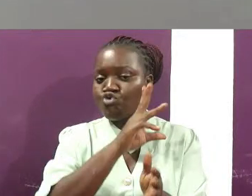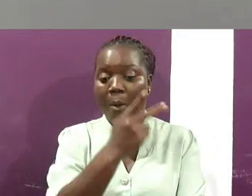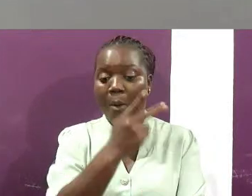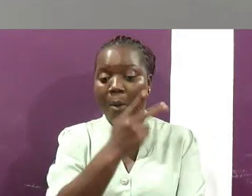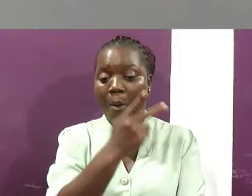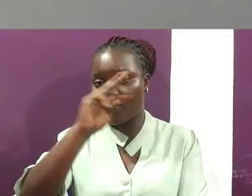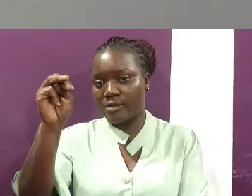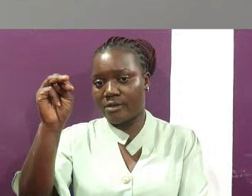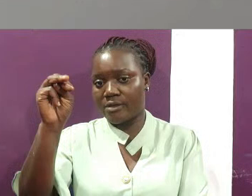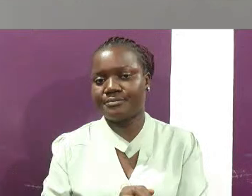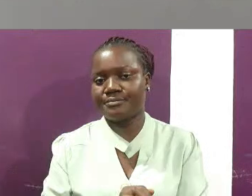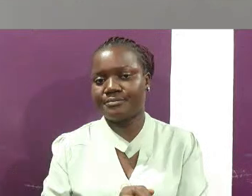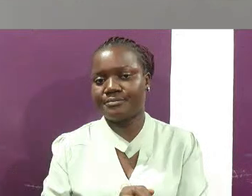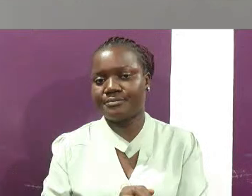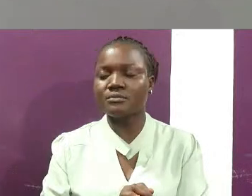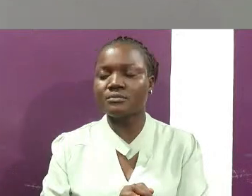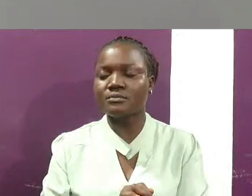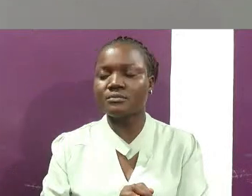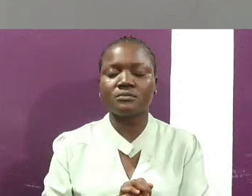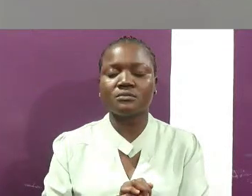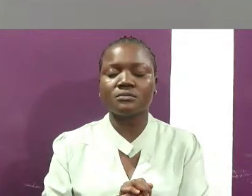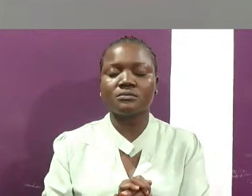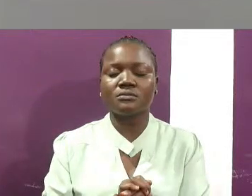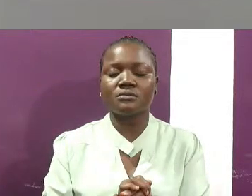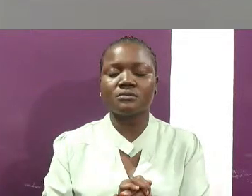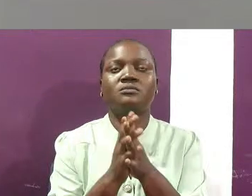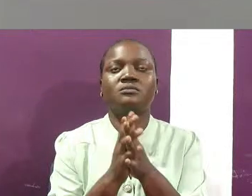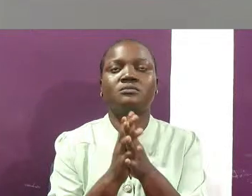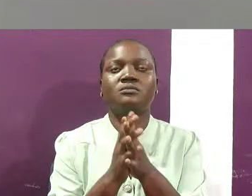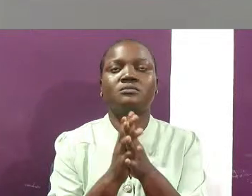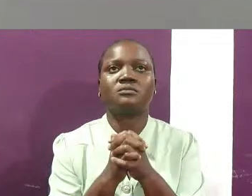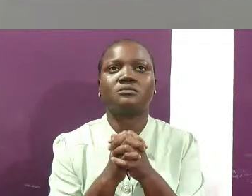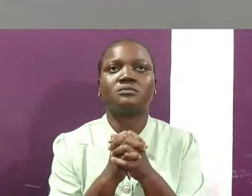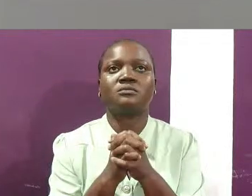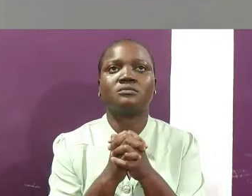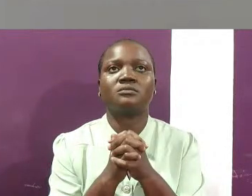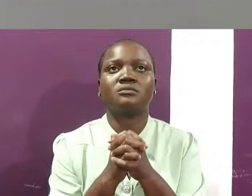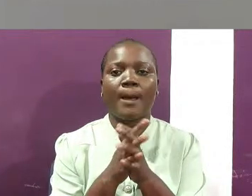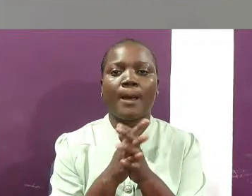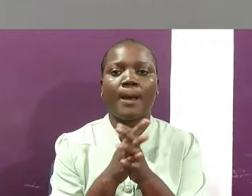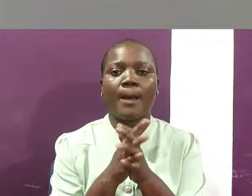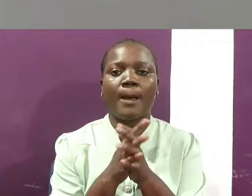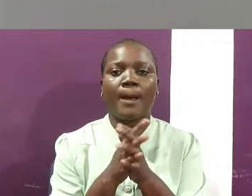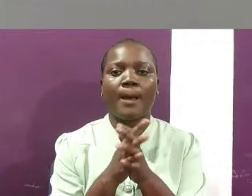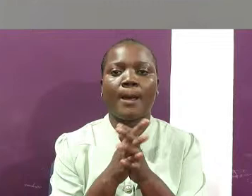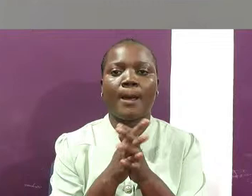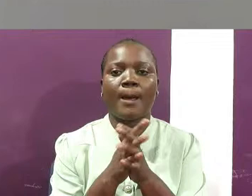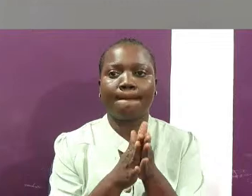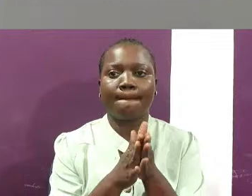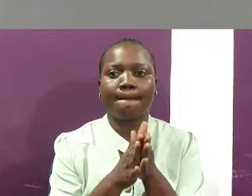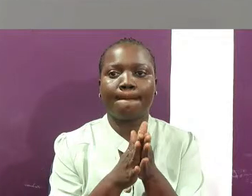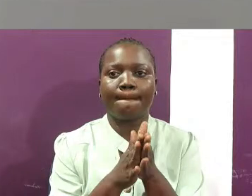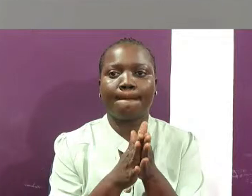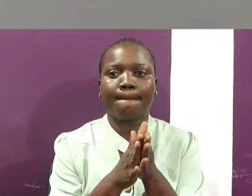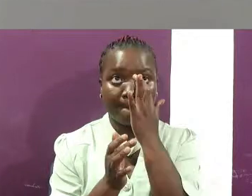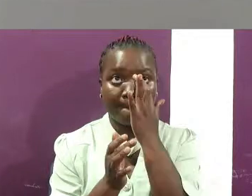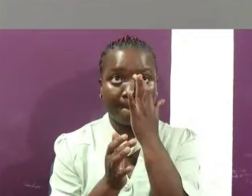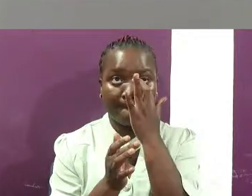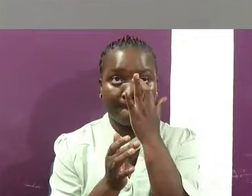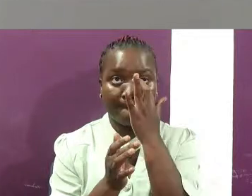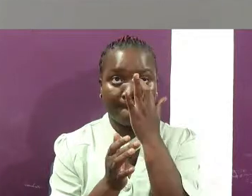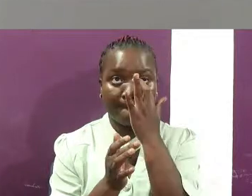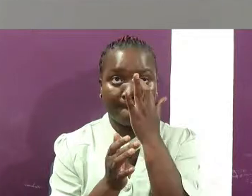Evidently, the oneness of the church and the gospel and the law matter immensely according to what we have recorded in the